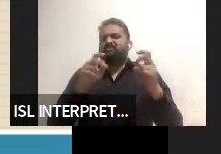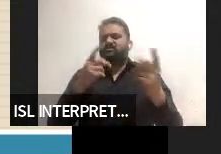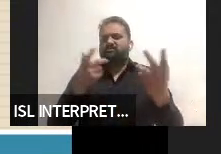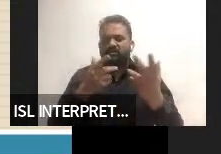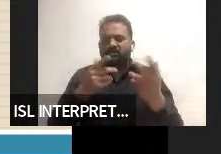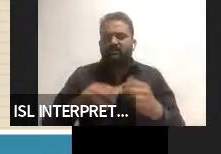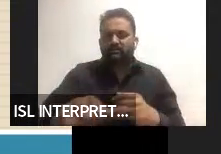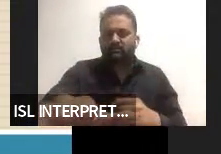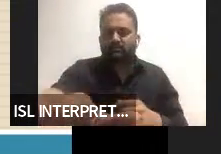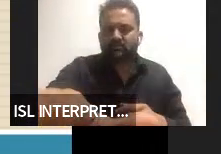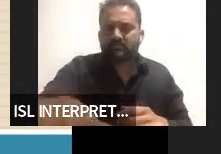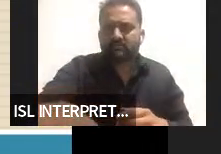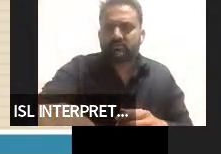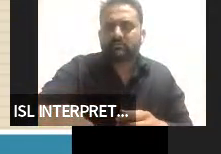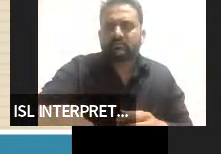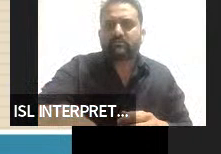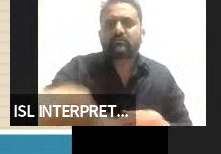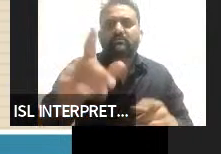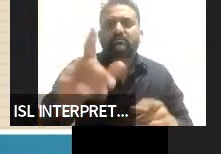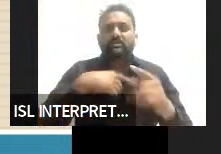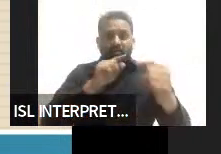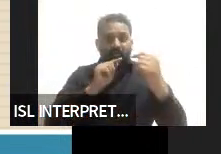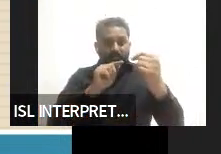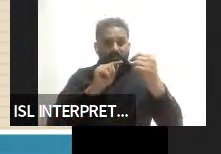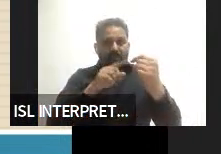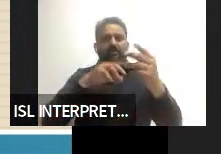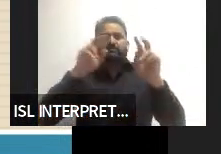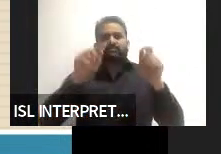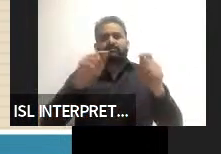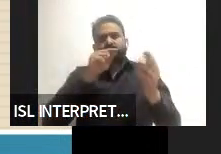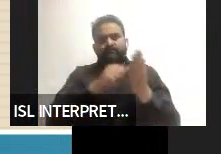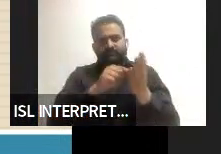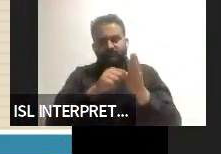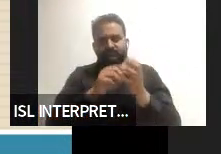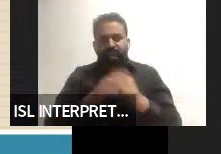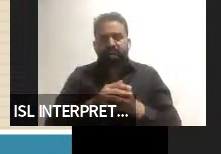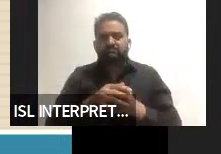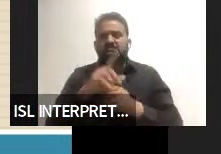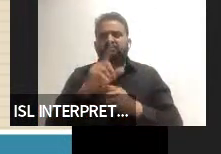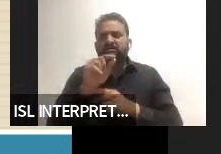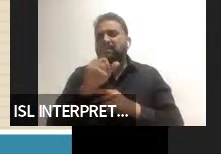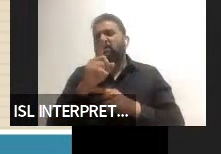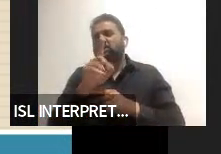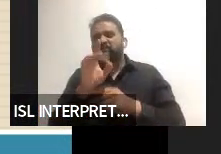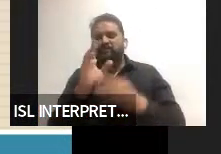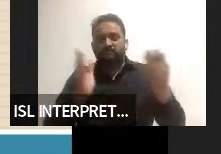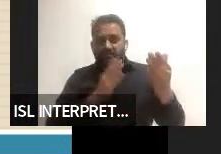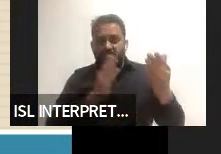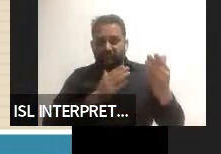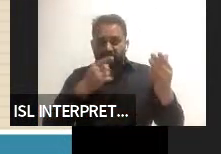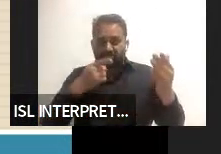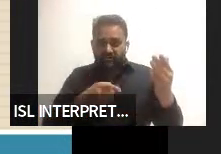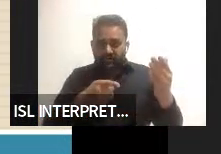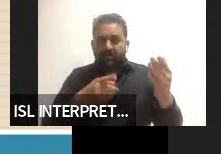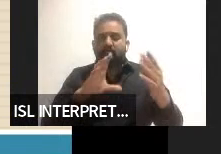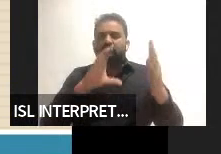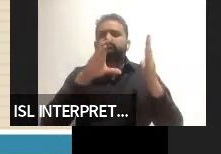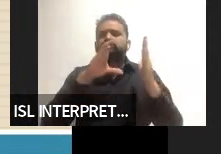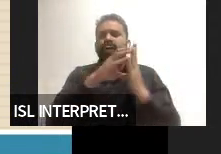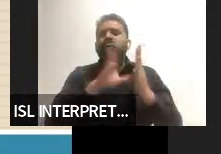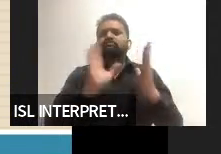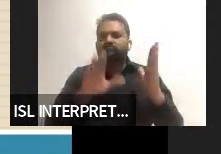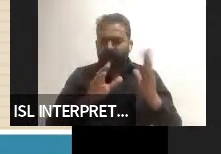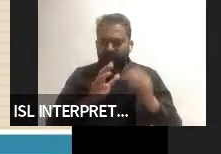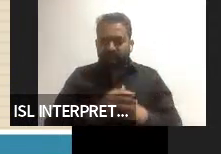nice summary to write about your argument, which you have developed in 10, 15 pages, which you can write it in one paragraph. Again,